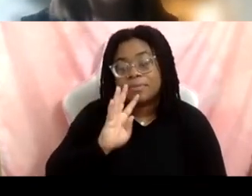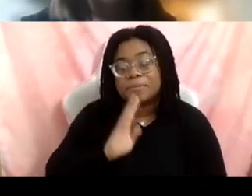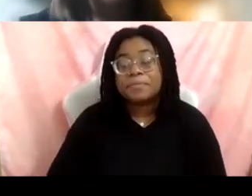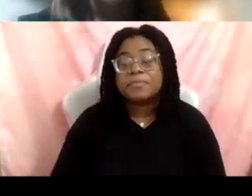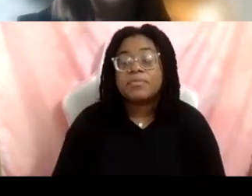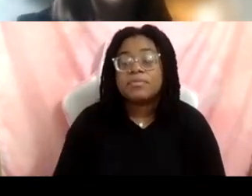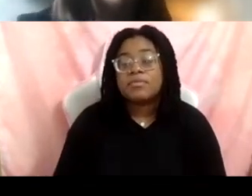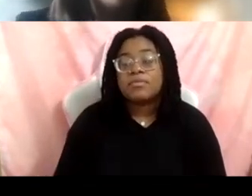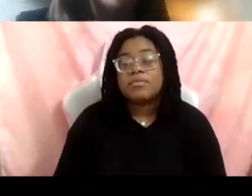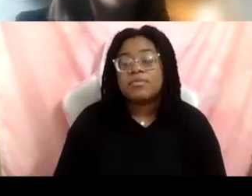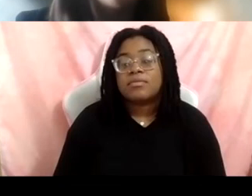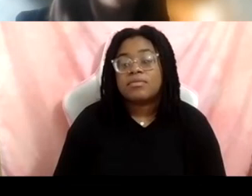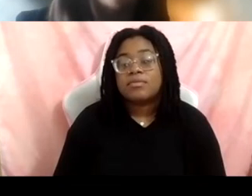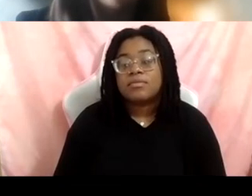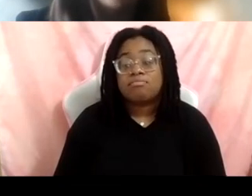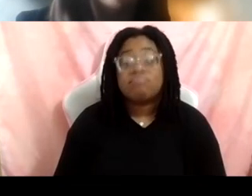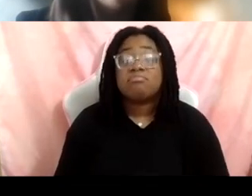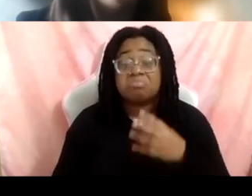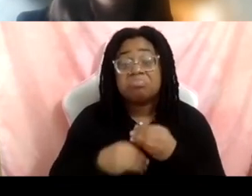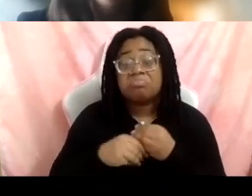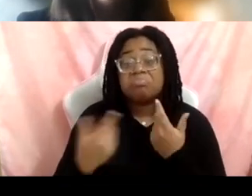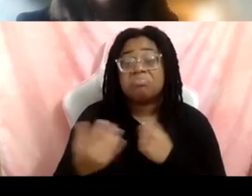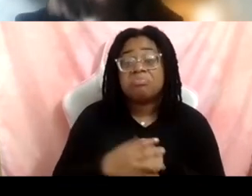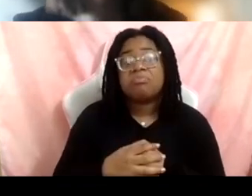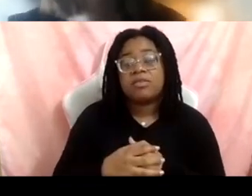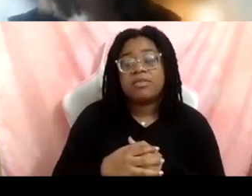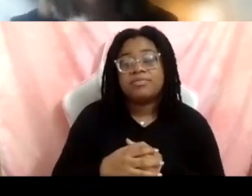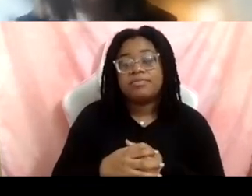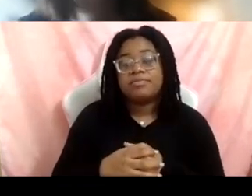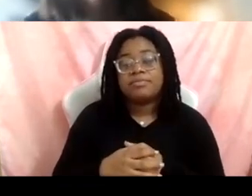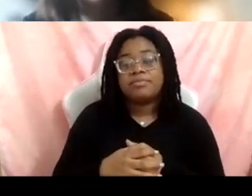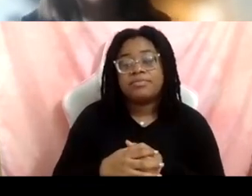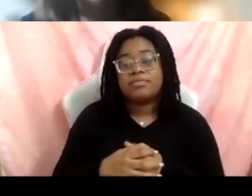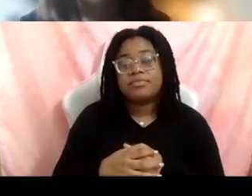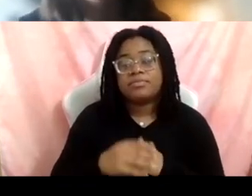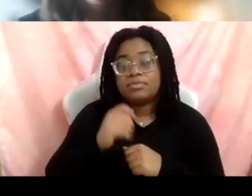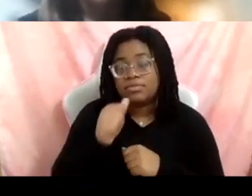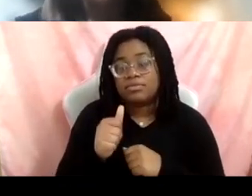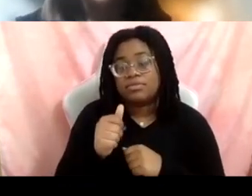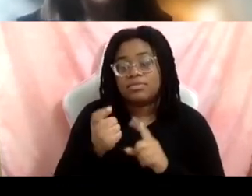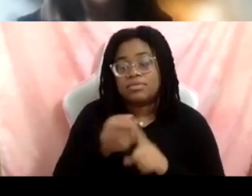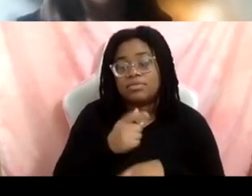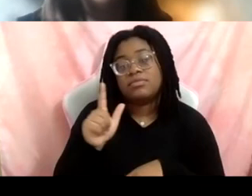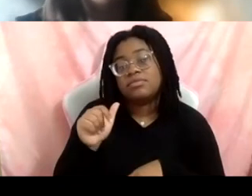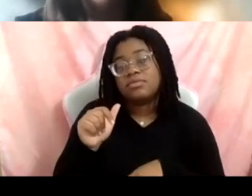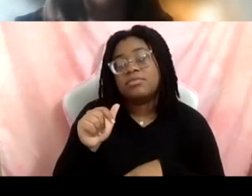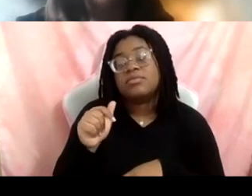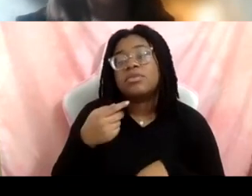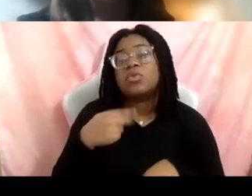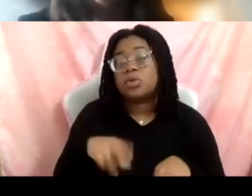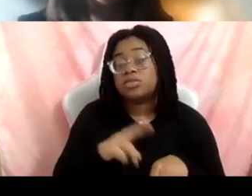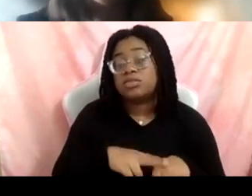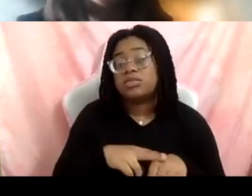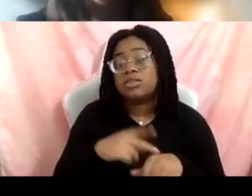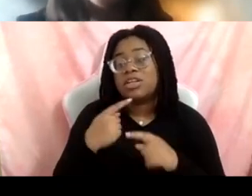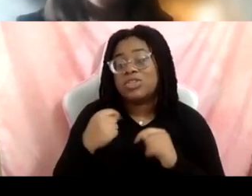Yeah, to go off what you were saying, Faith, I mean, not being from Los Angeles originally, I